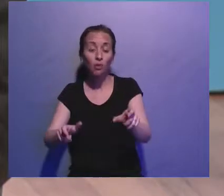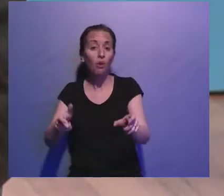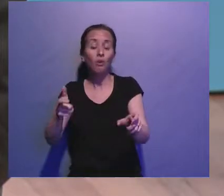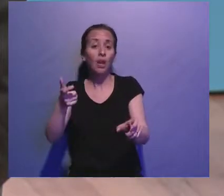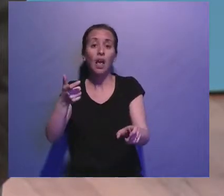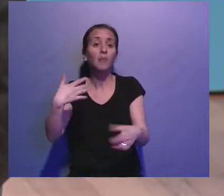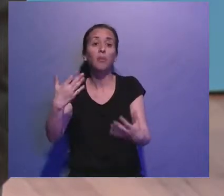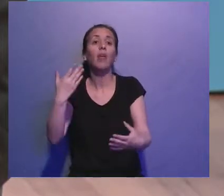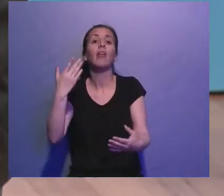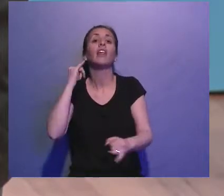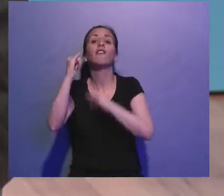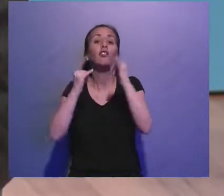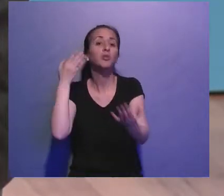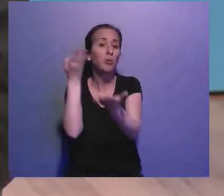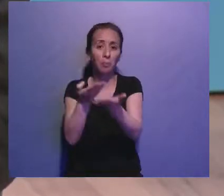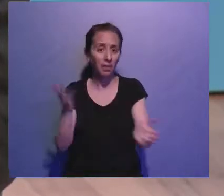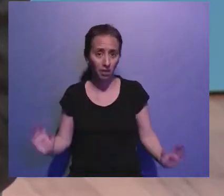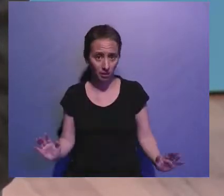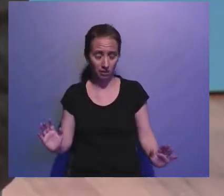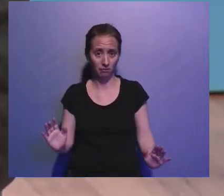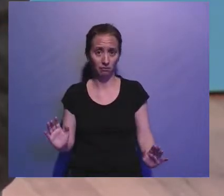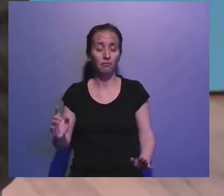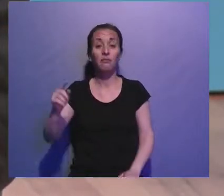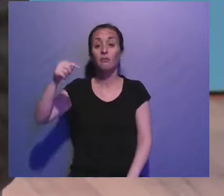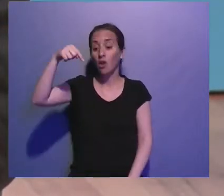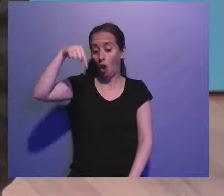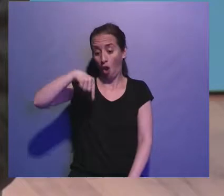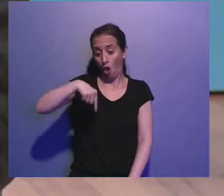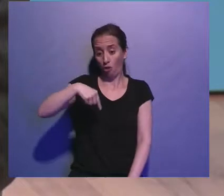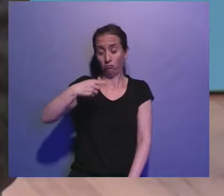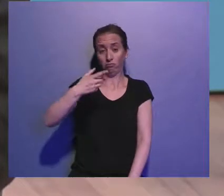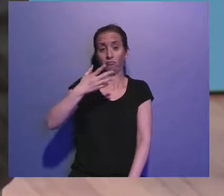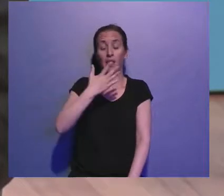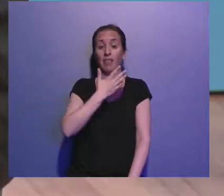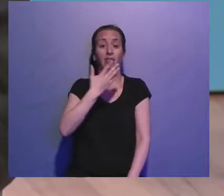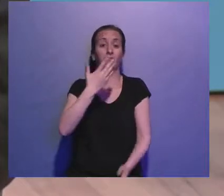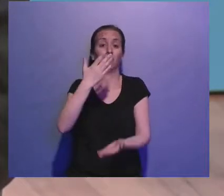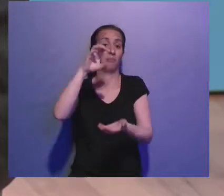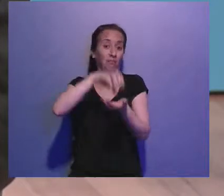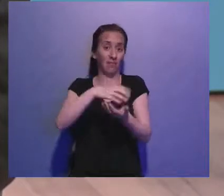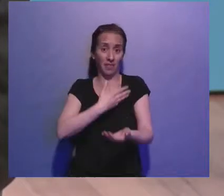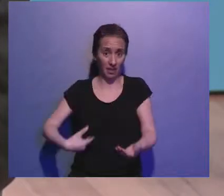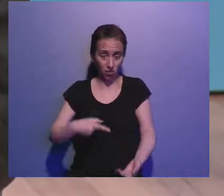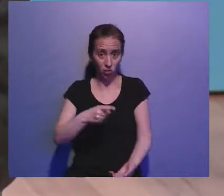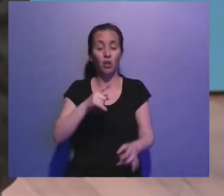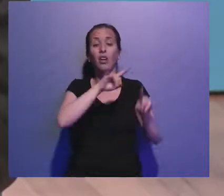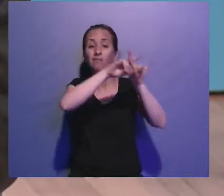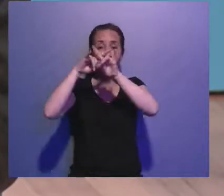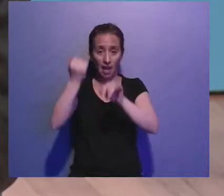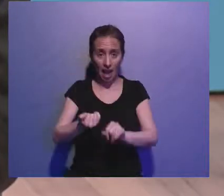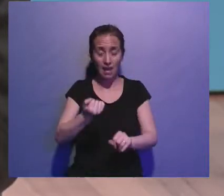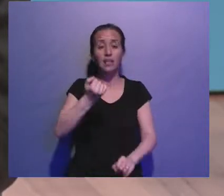established procedures that allow citizens to initiate requests for information. There is